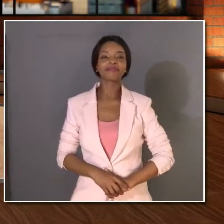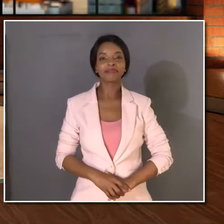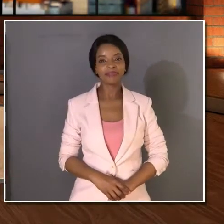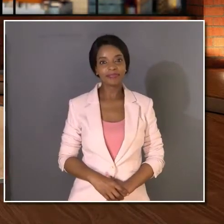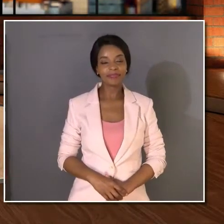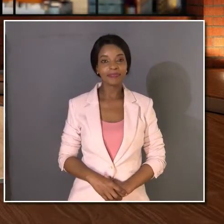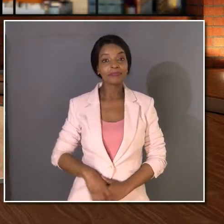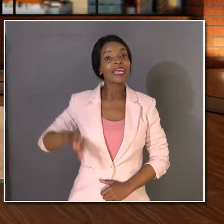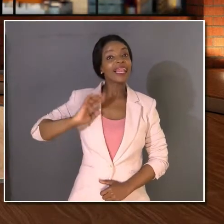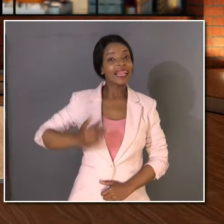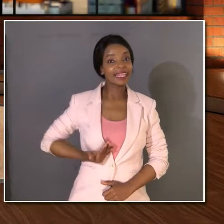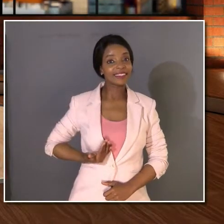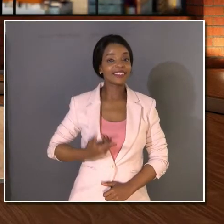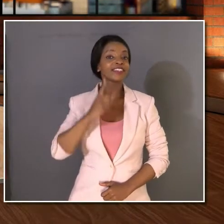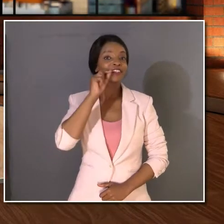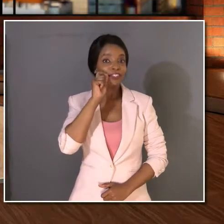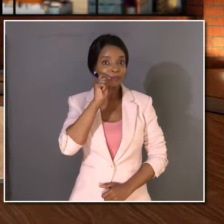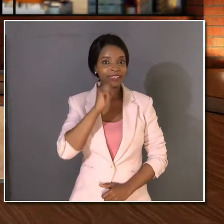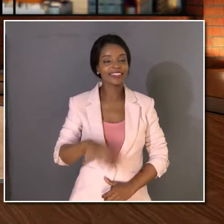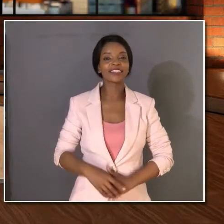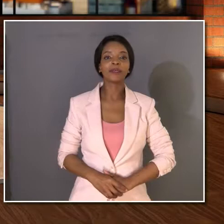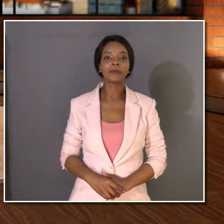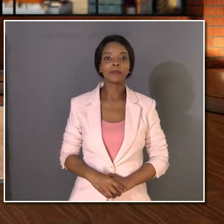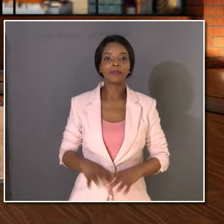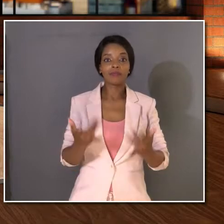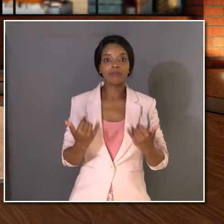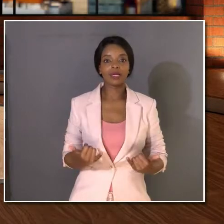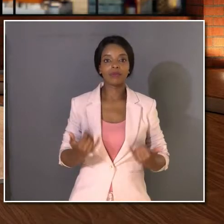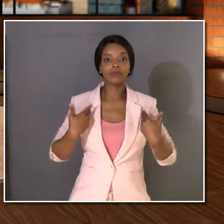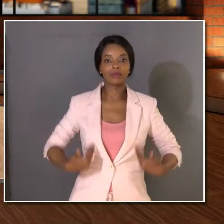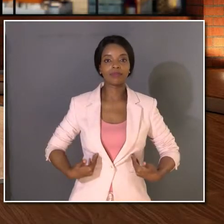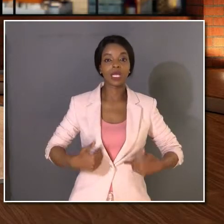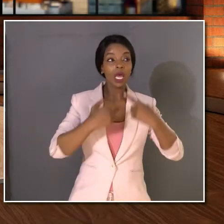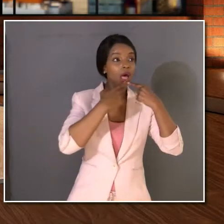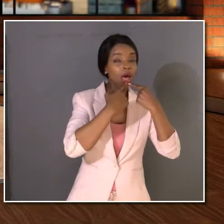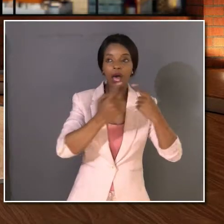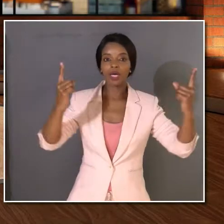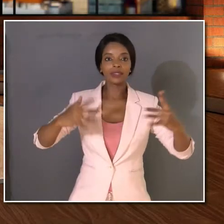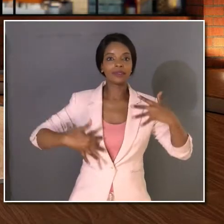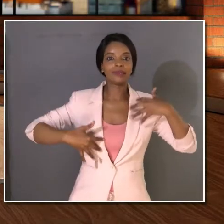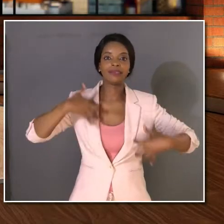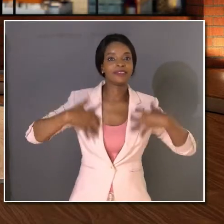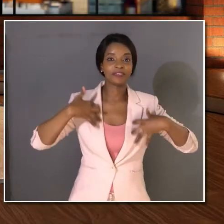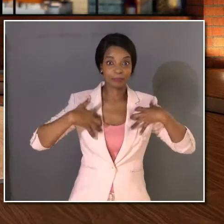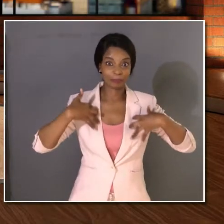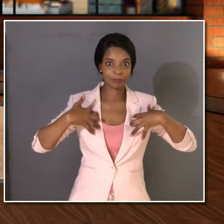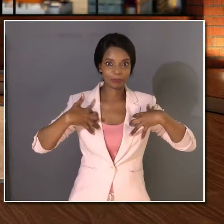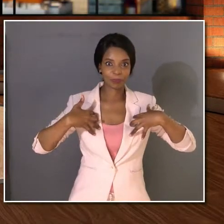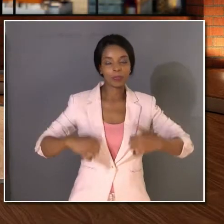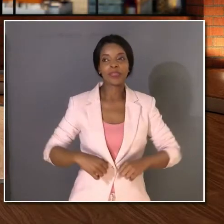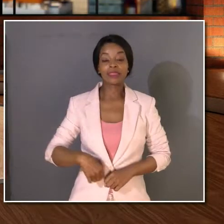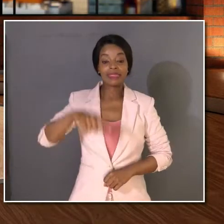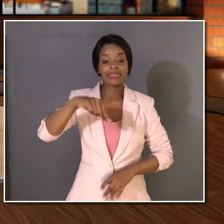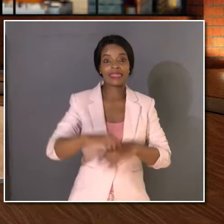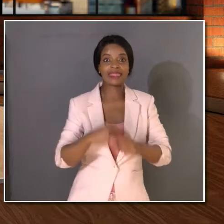Ladies and gentlemen, I have a very exciting announcement. This year, we